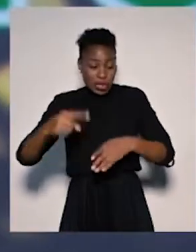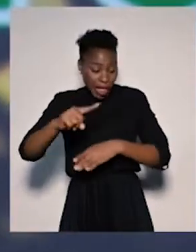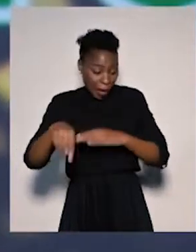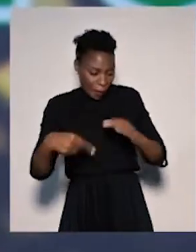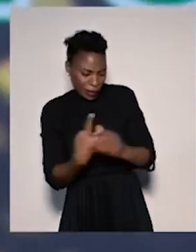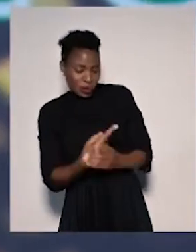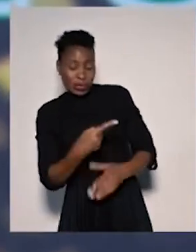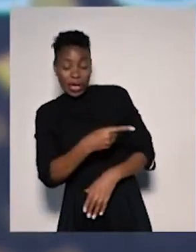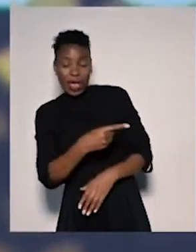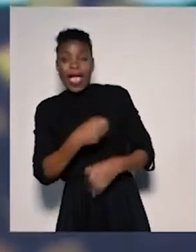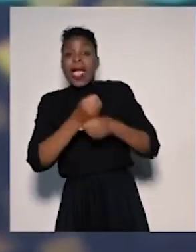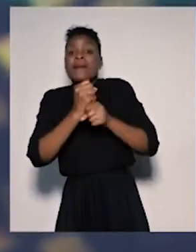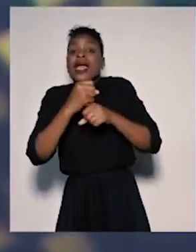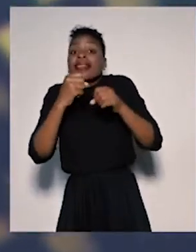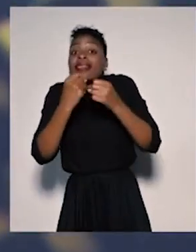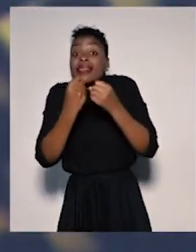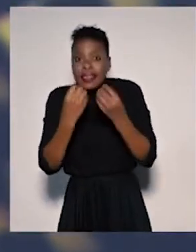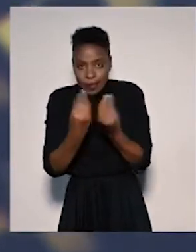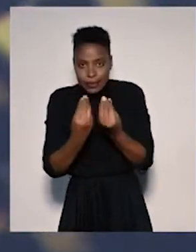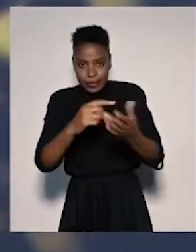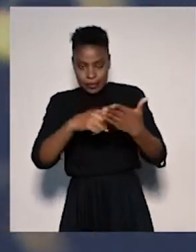he made things right with me.